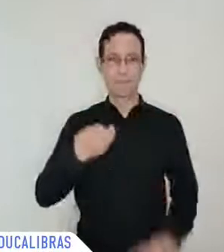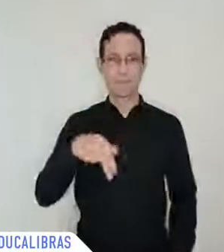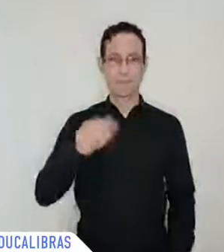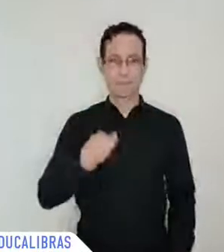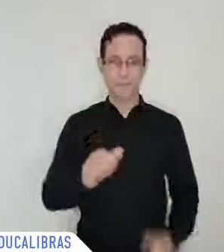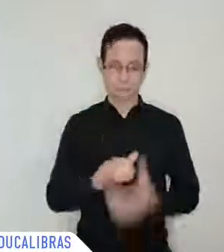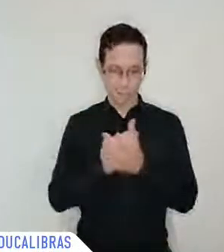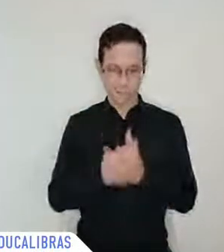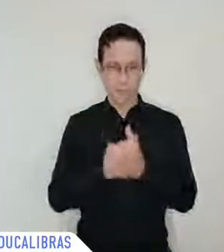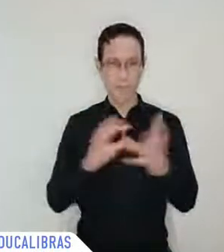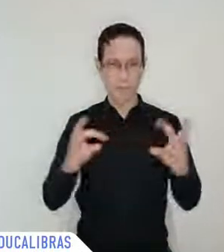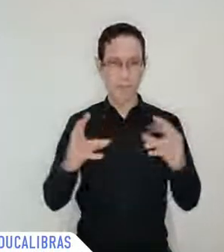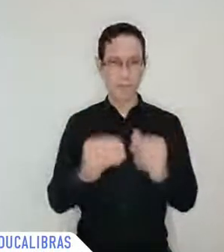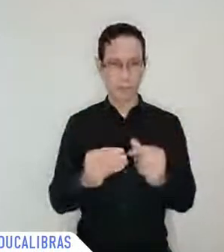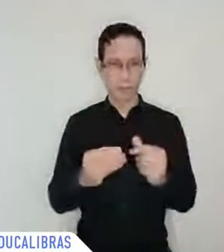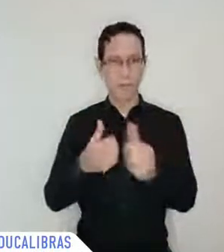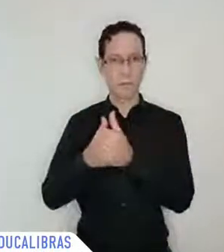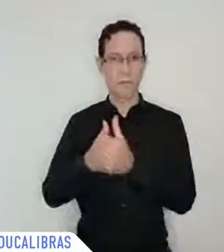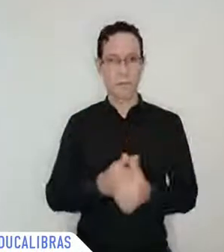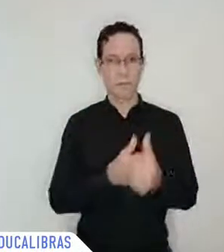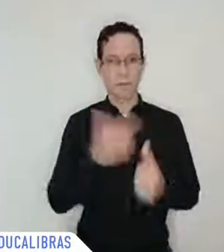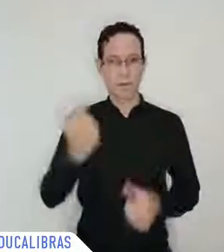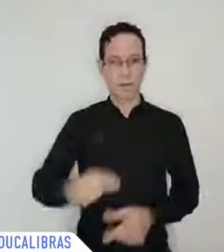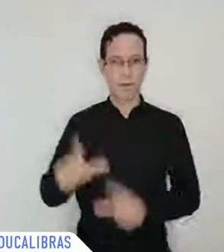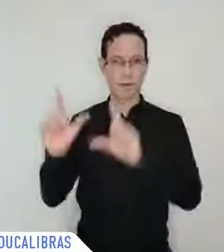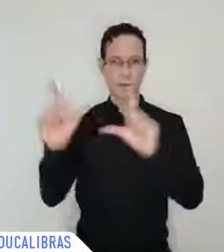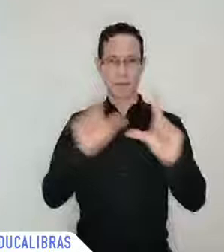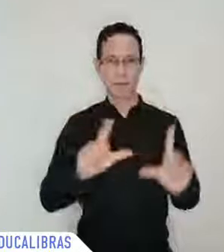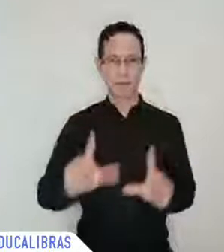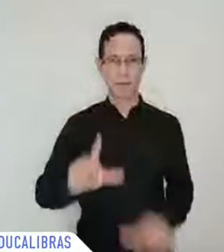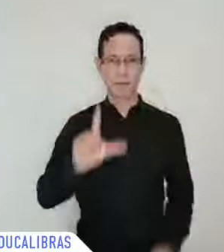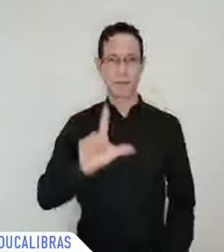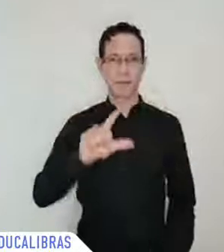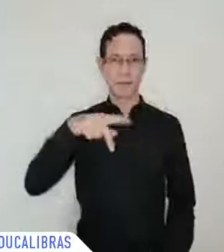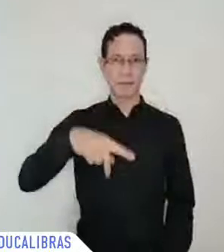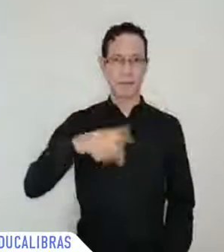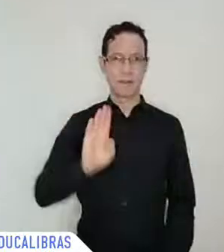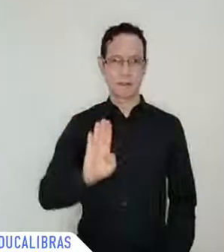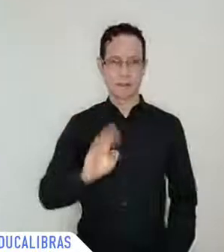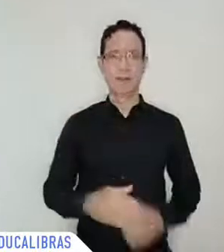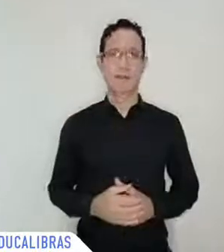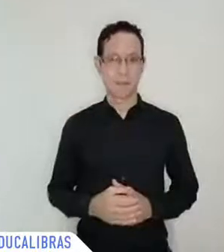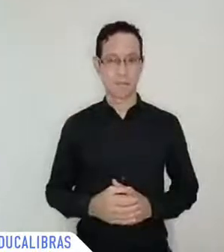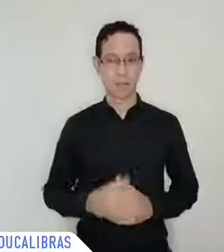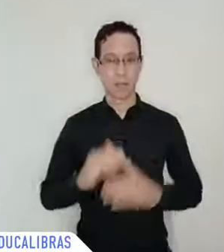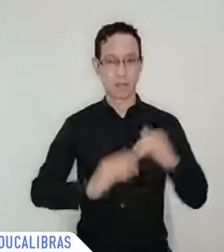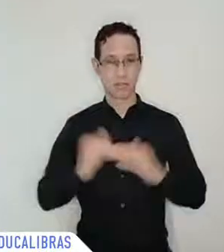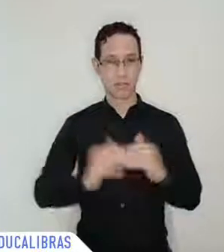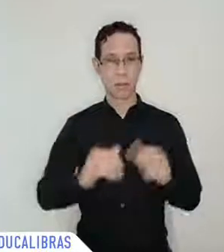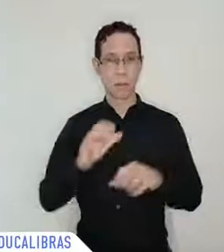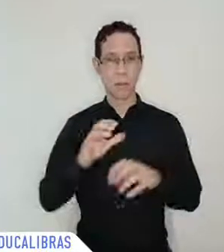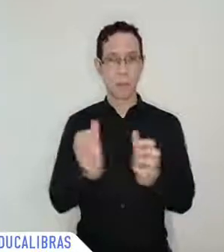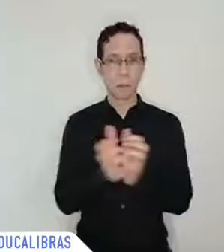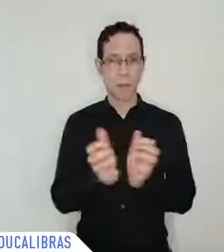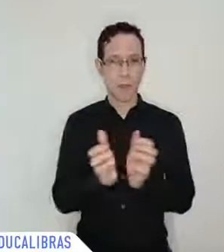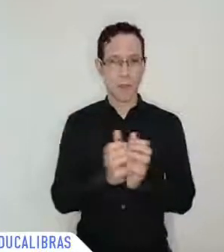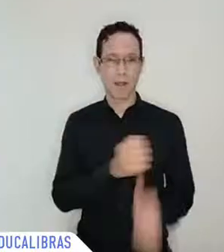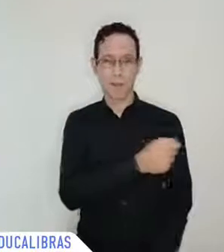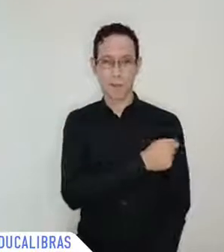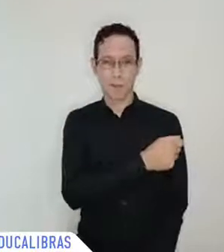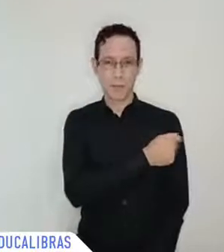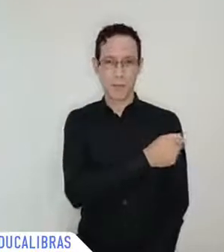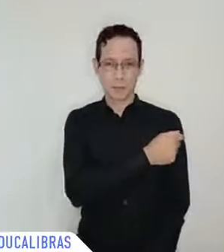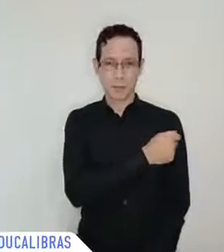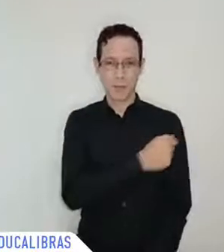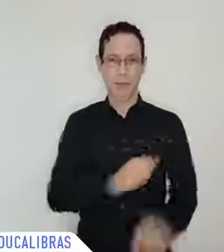Thank you very much, Anna. I greet everyone today here who are here at the Conférence Pour Le Brésil,